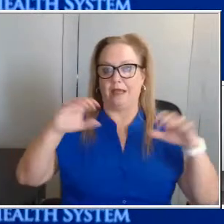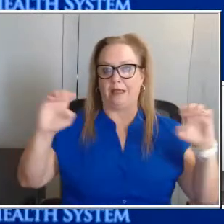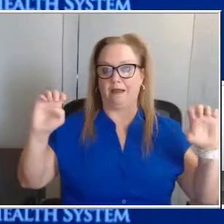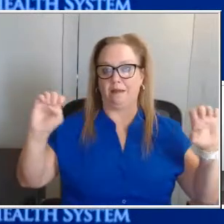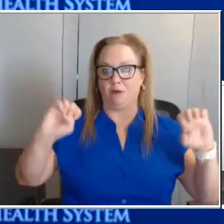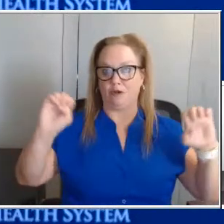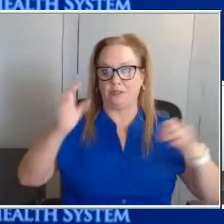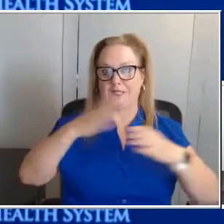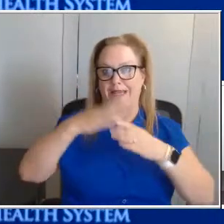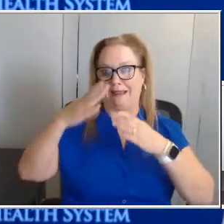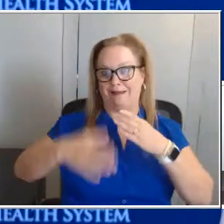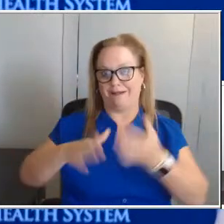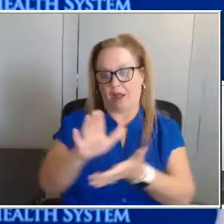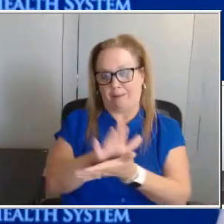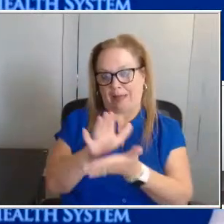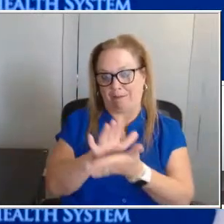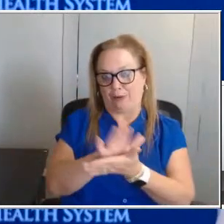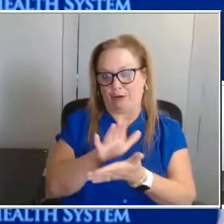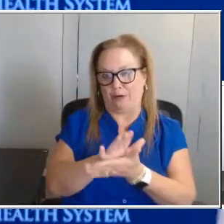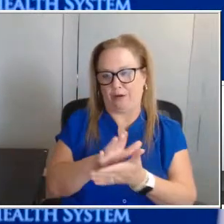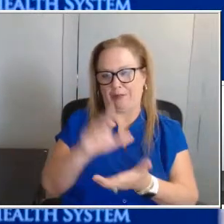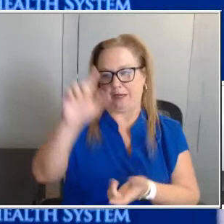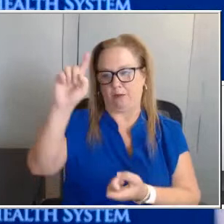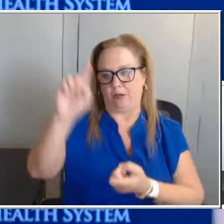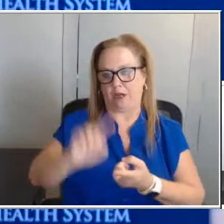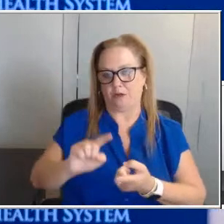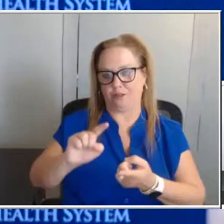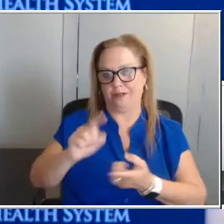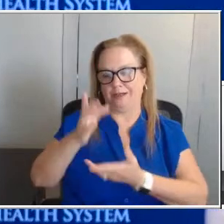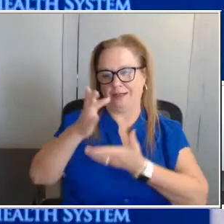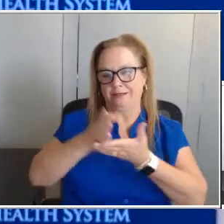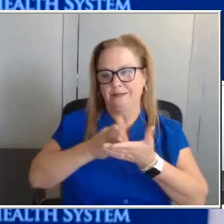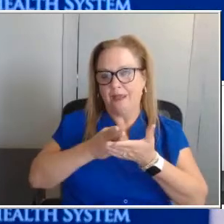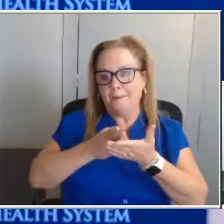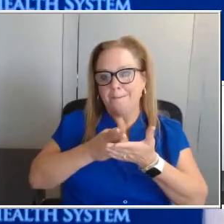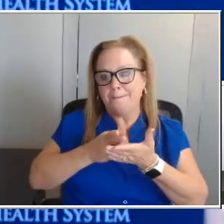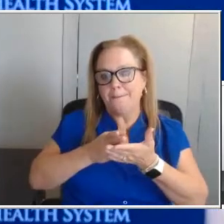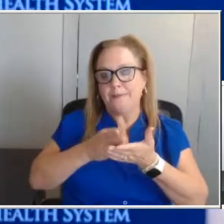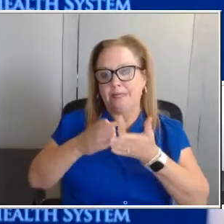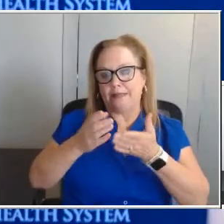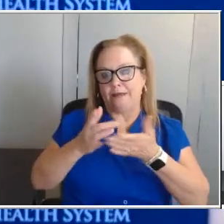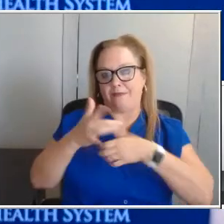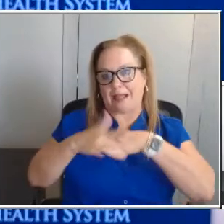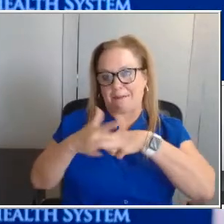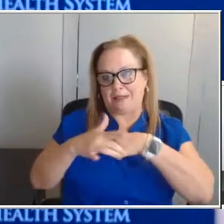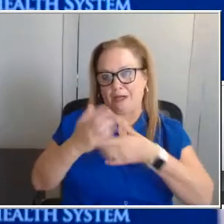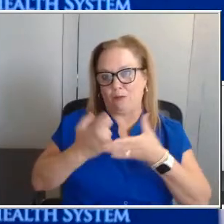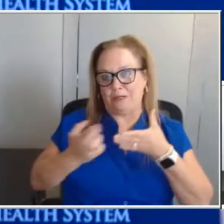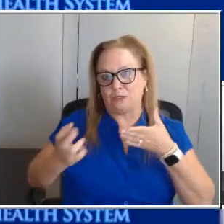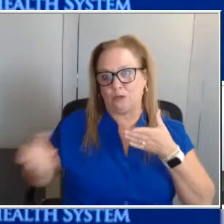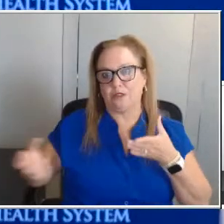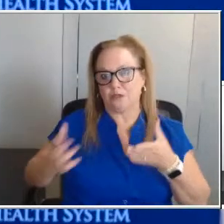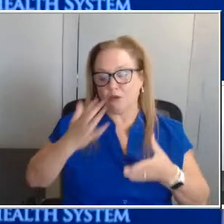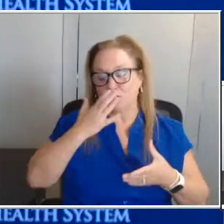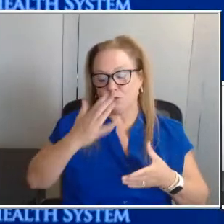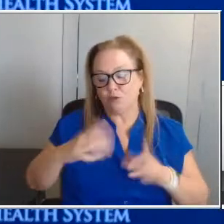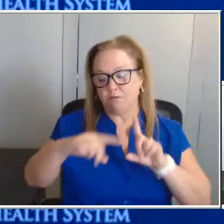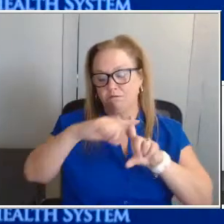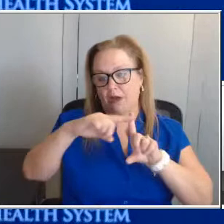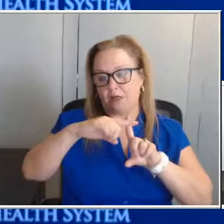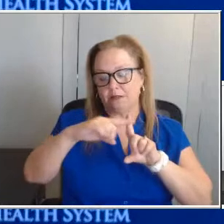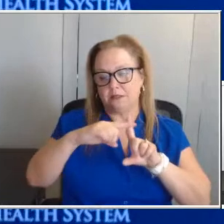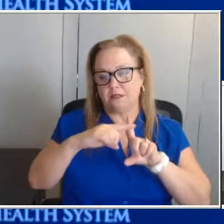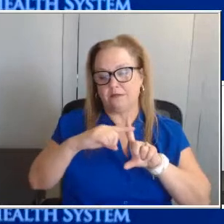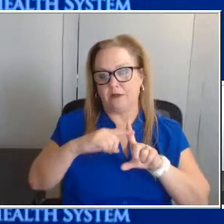paper, meaning reduction in some of these resources. So I think this is a good step to keeping, again, our